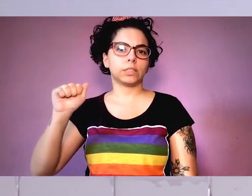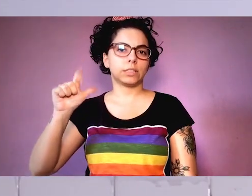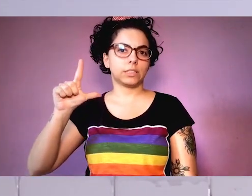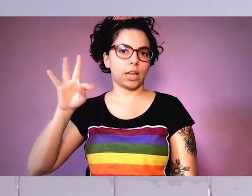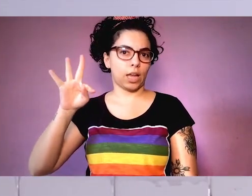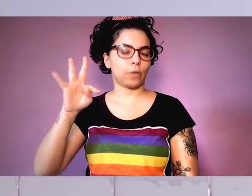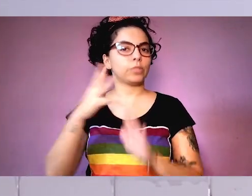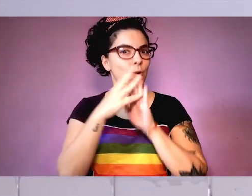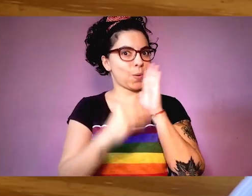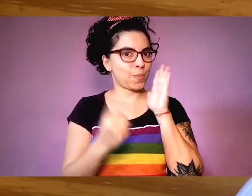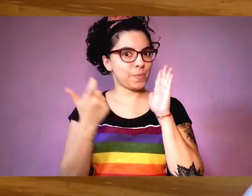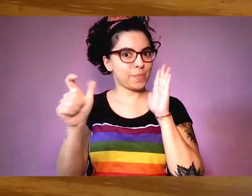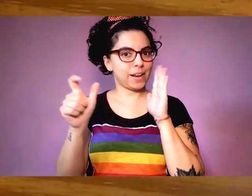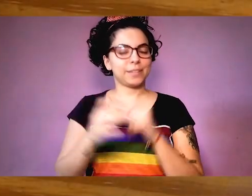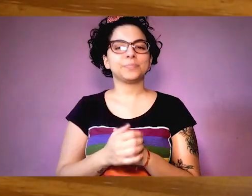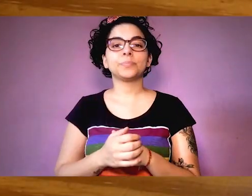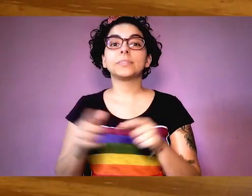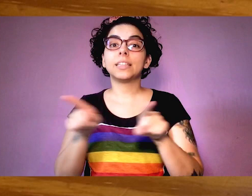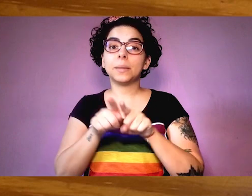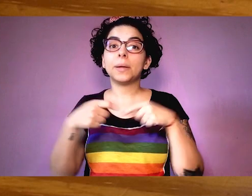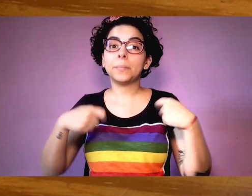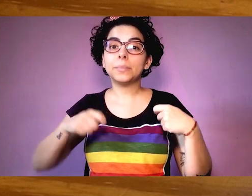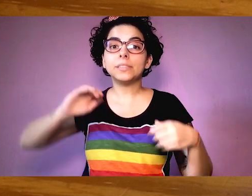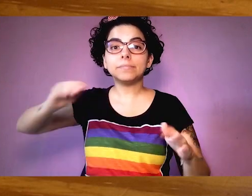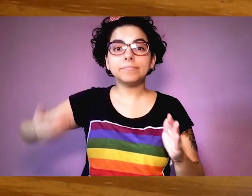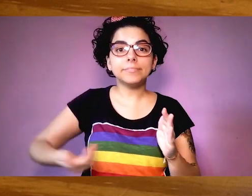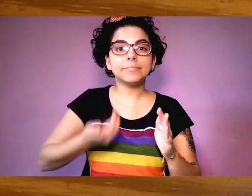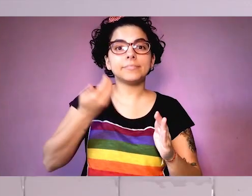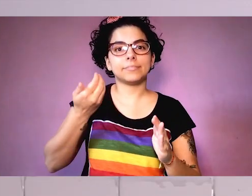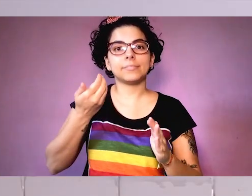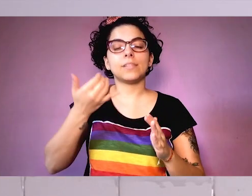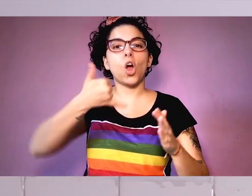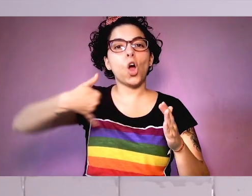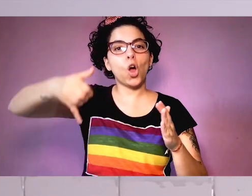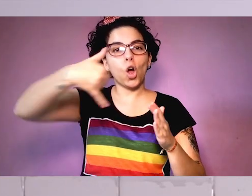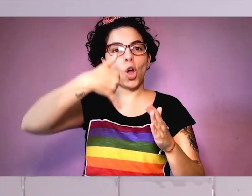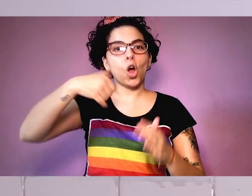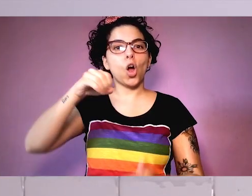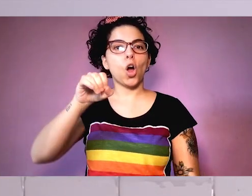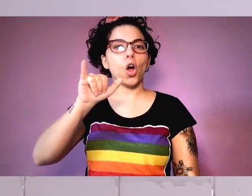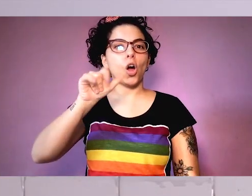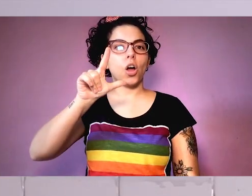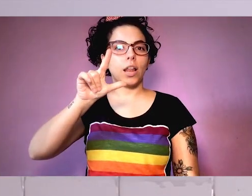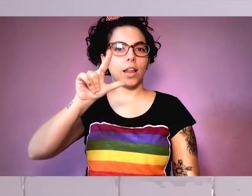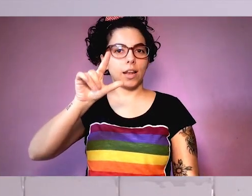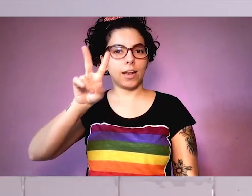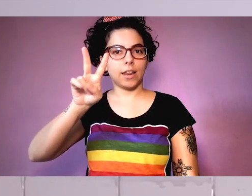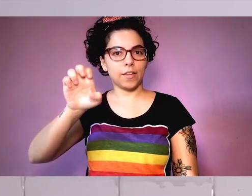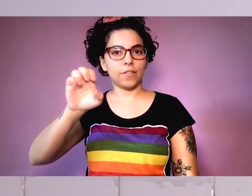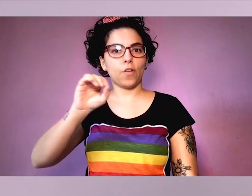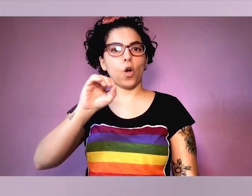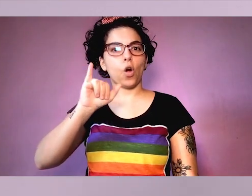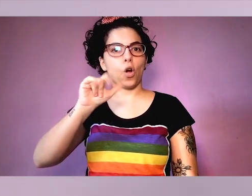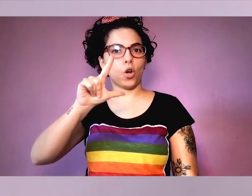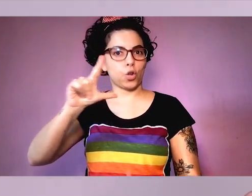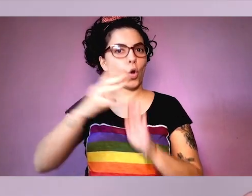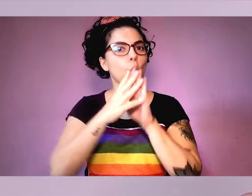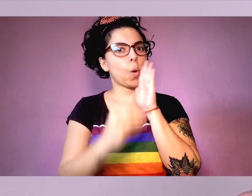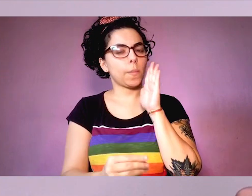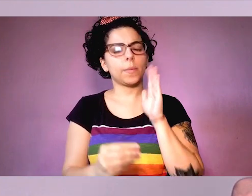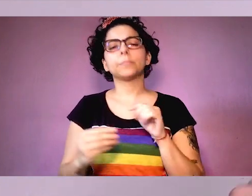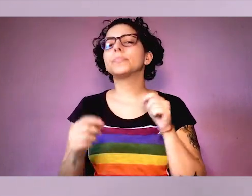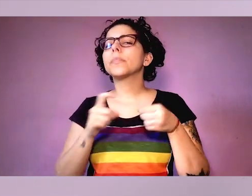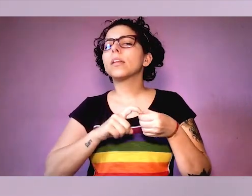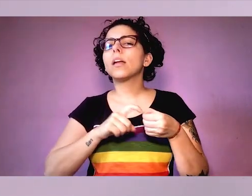salt. 4 tablespoons of olive oil. Repeat. Olive oil. This